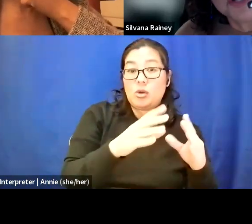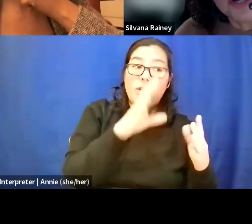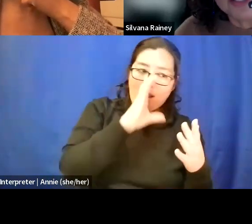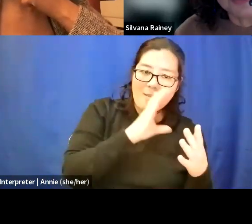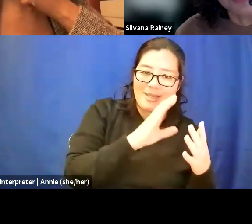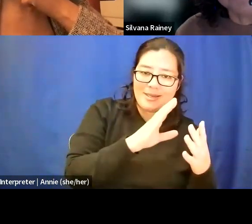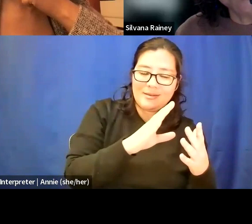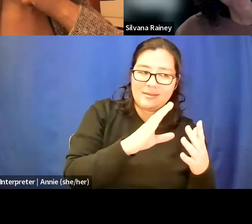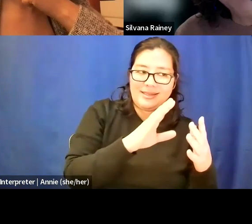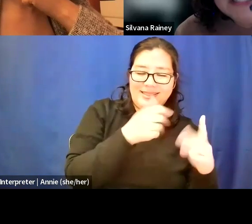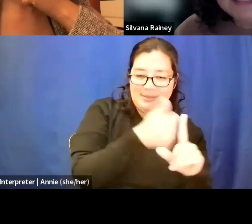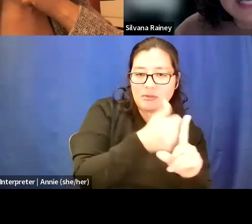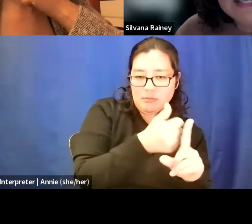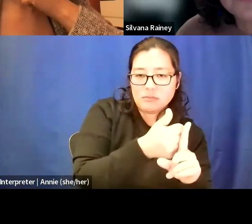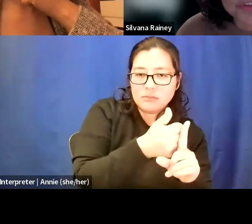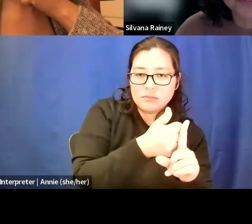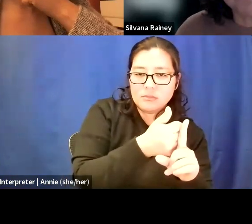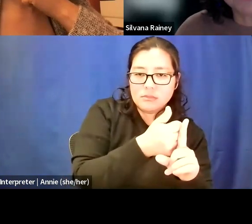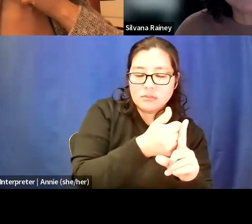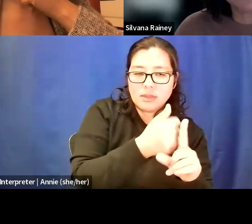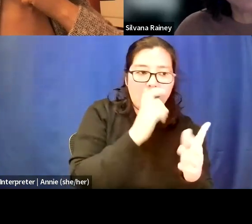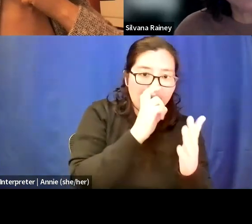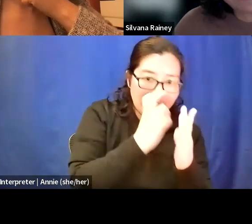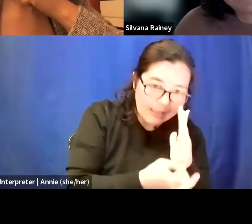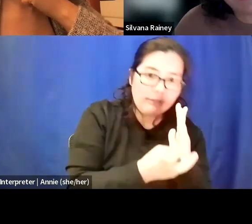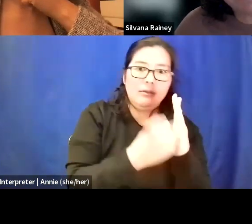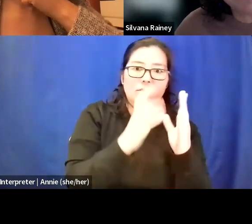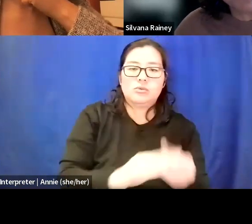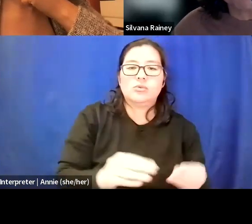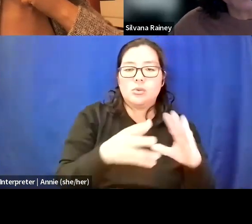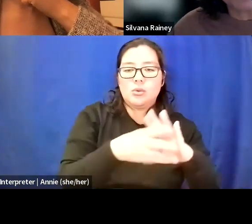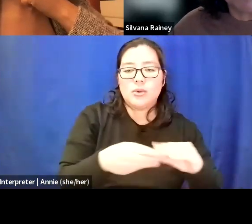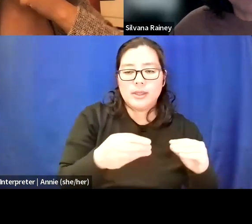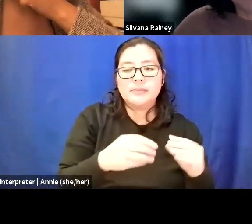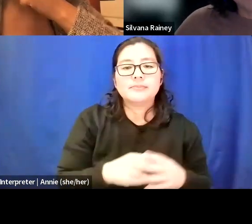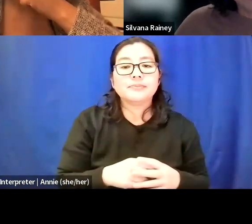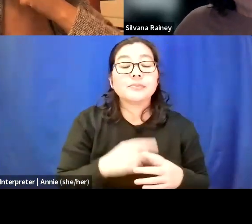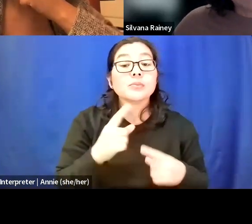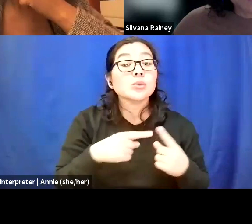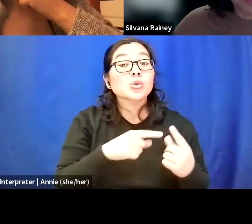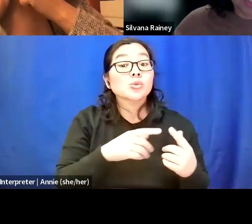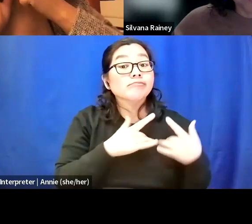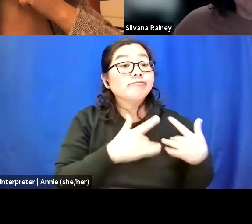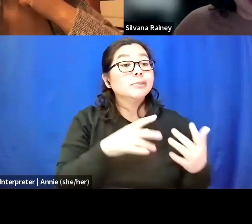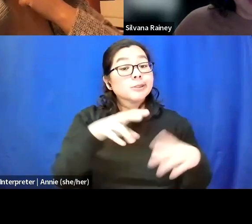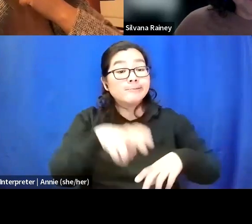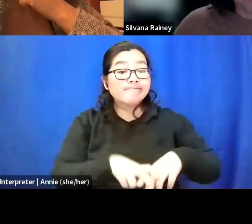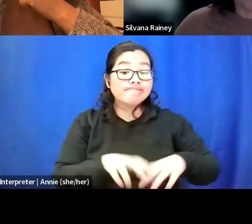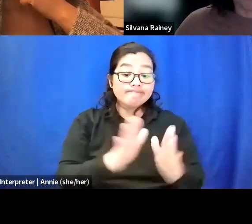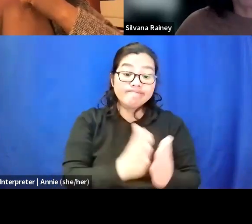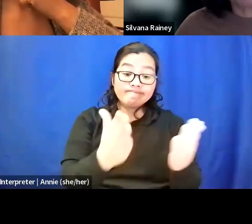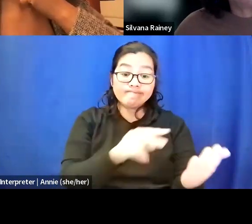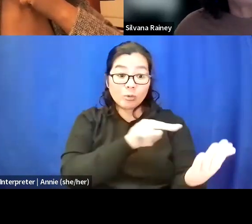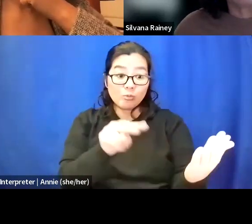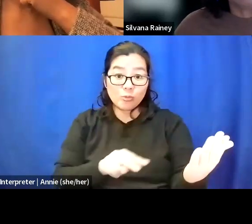from being in this story. Because like I said, I think when you read a comic, there's a lot left to